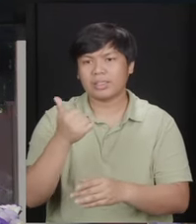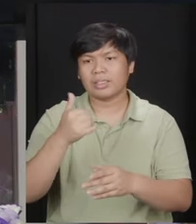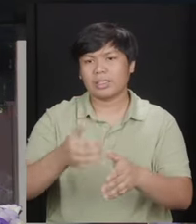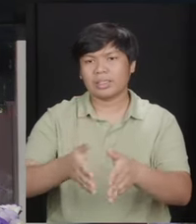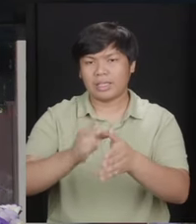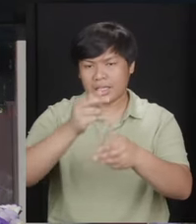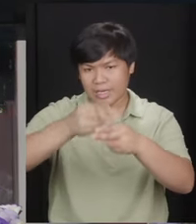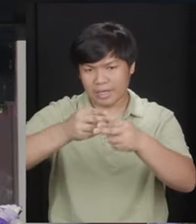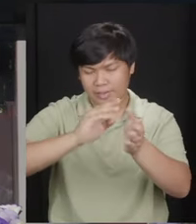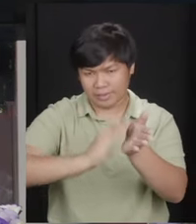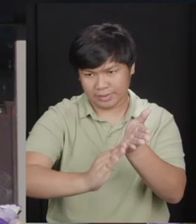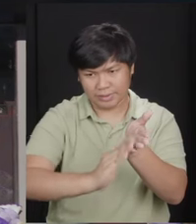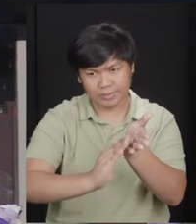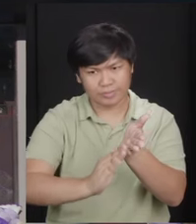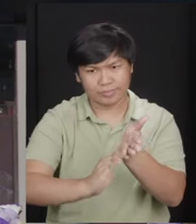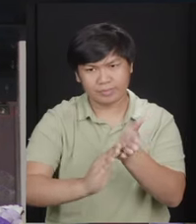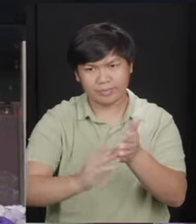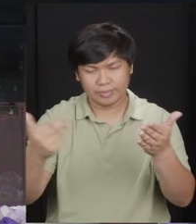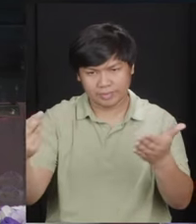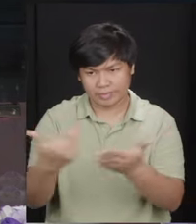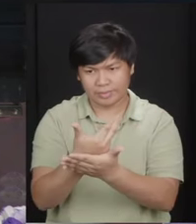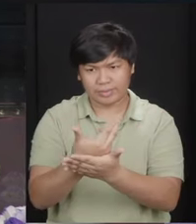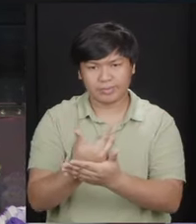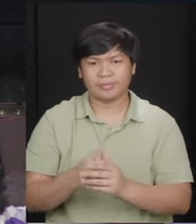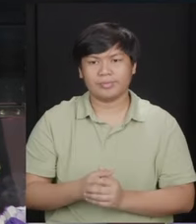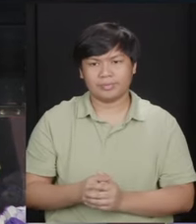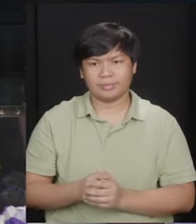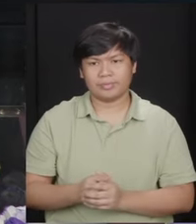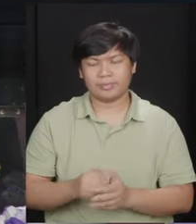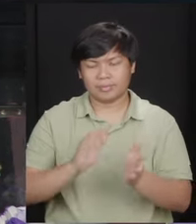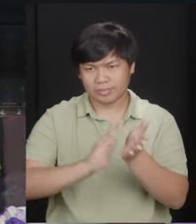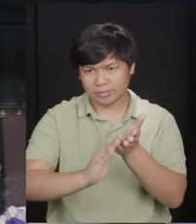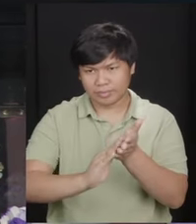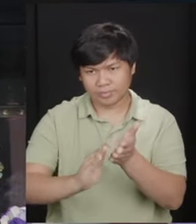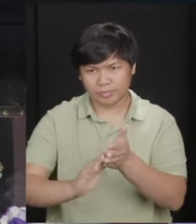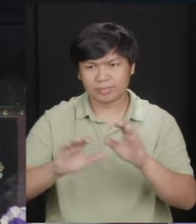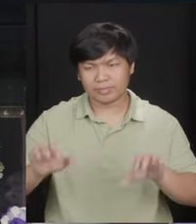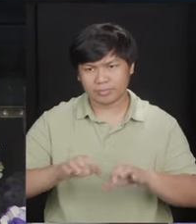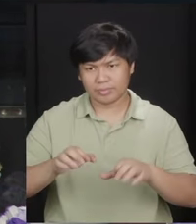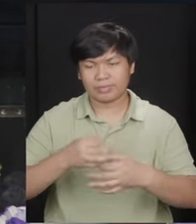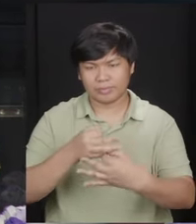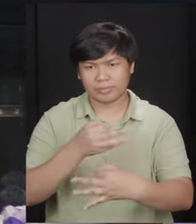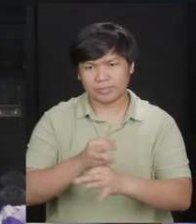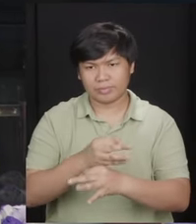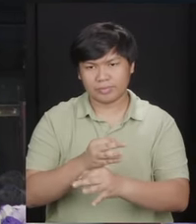repentance, and if necessary, restoration. You repent and then do what you can to repair